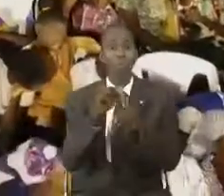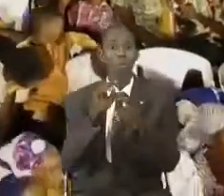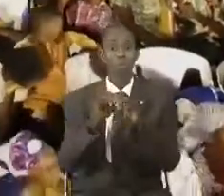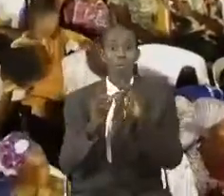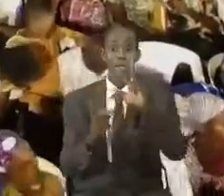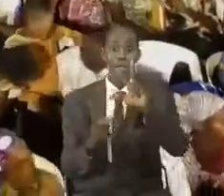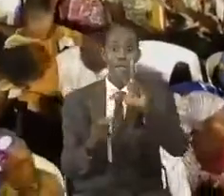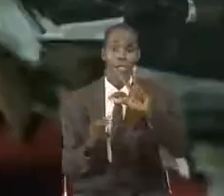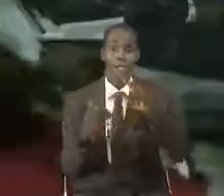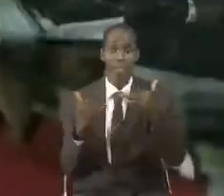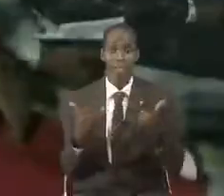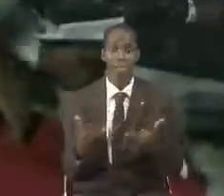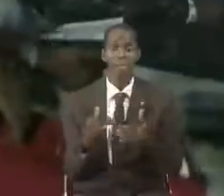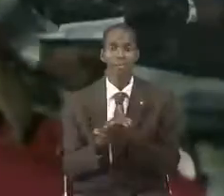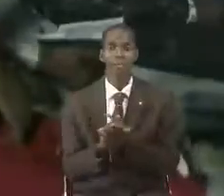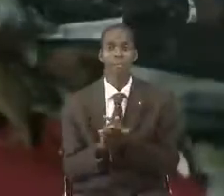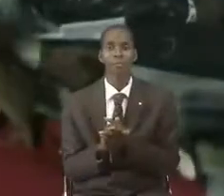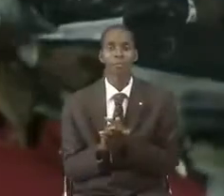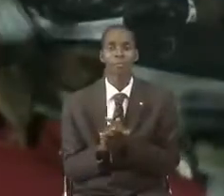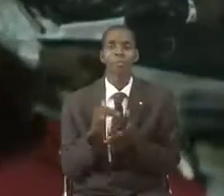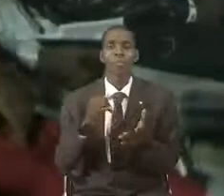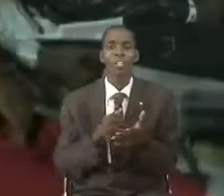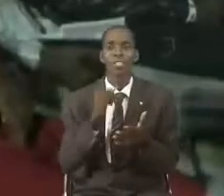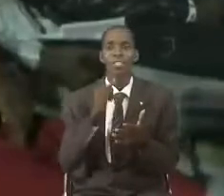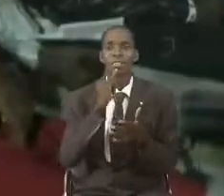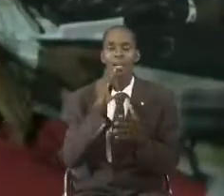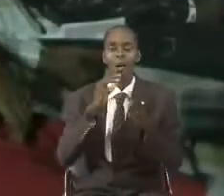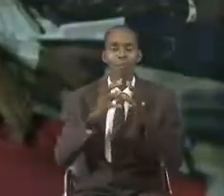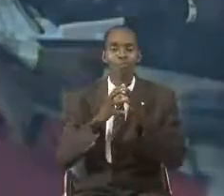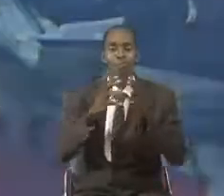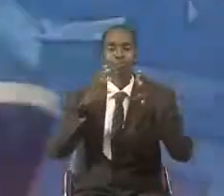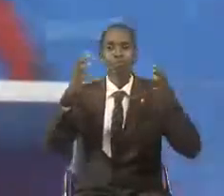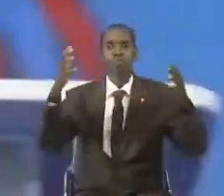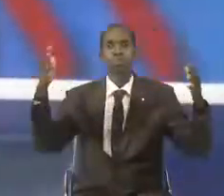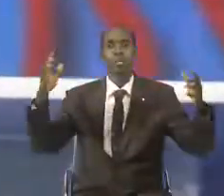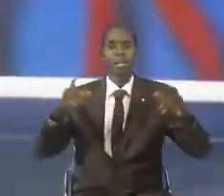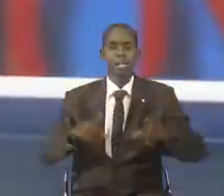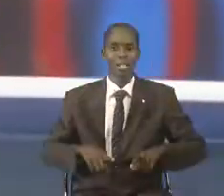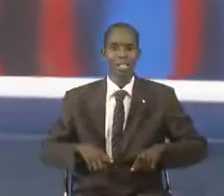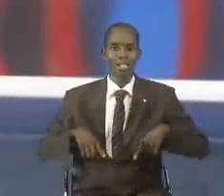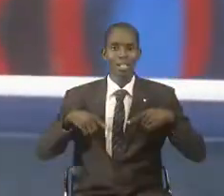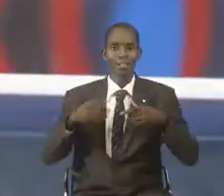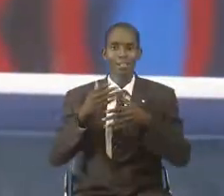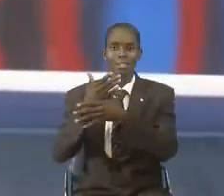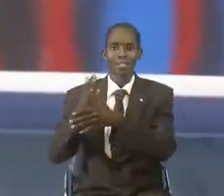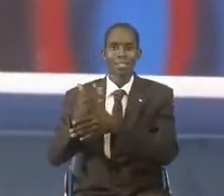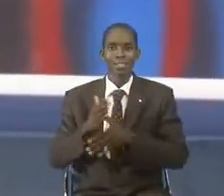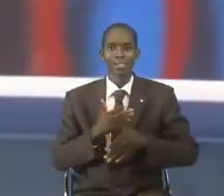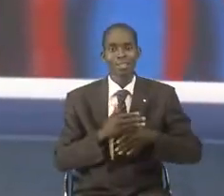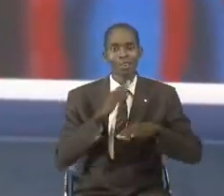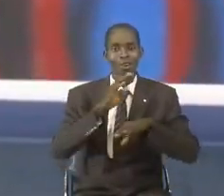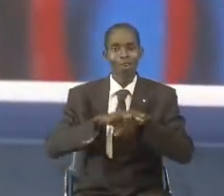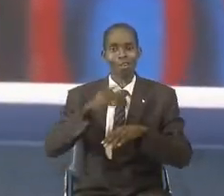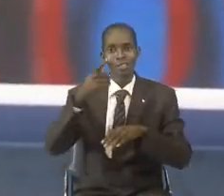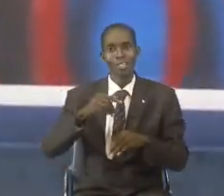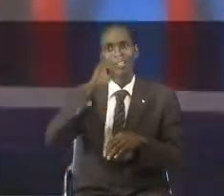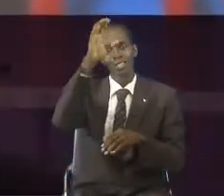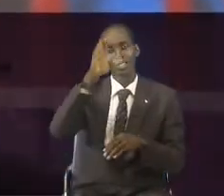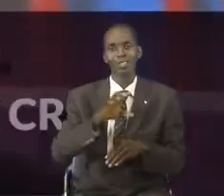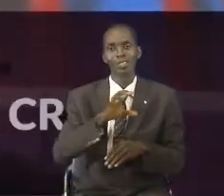Jesus' name. Let's come to number three now. Number three is abundant